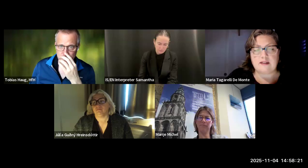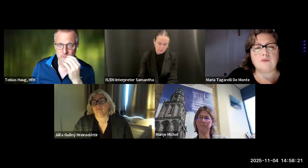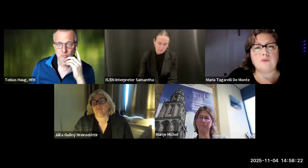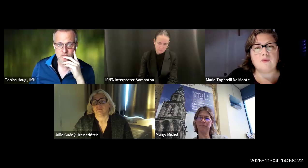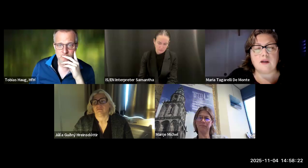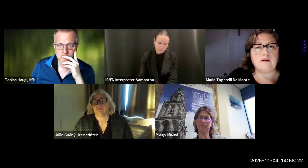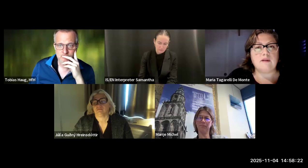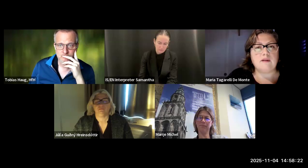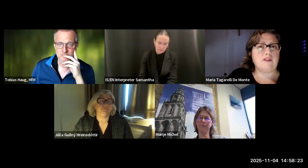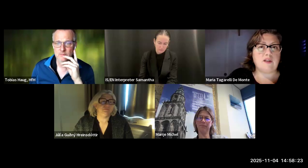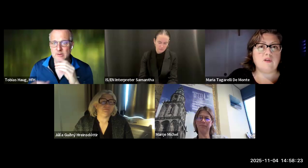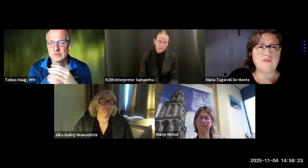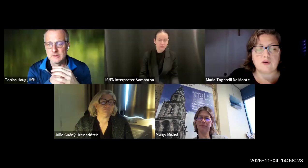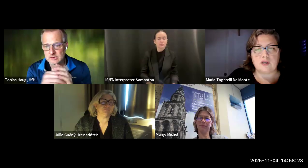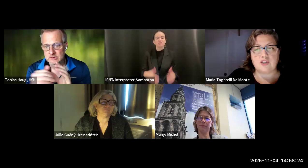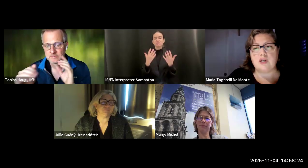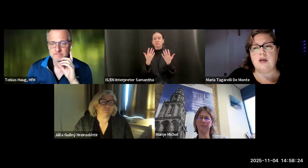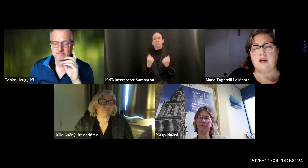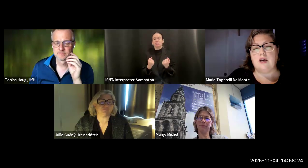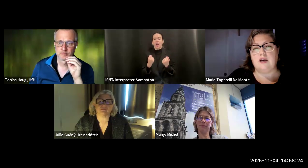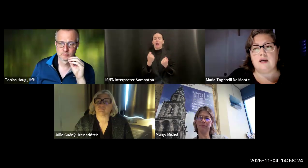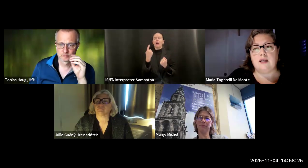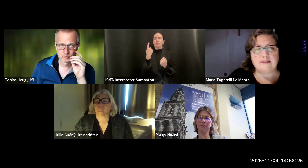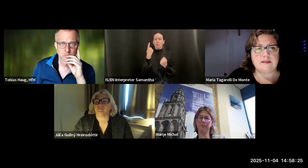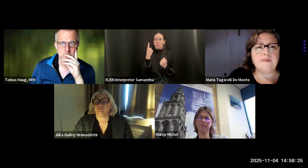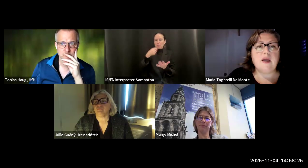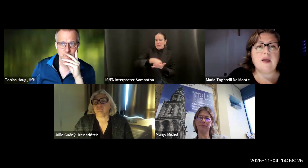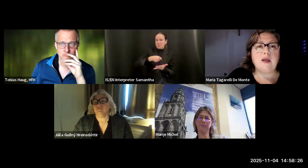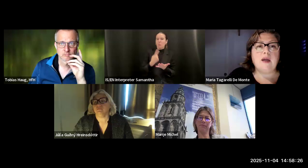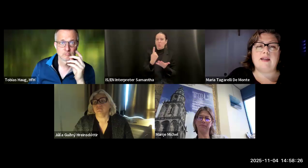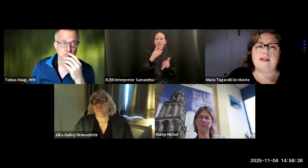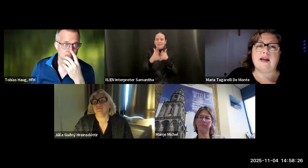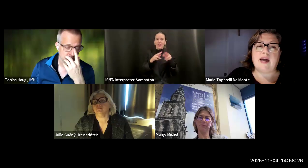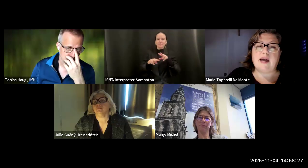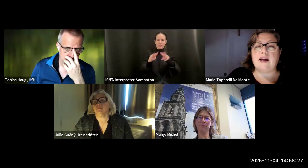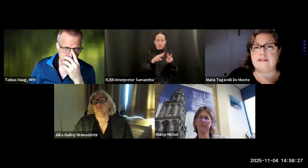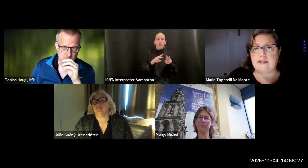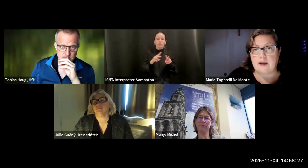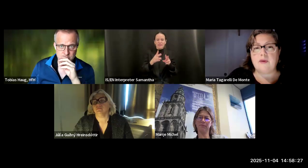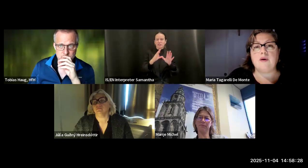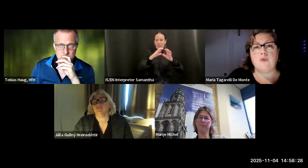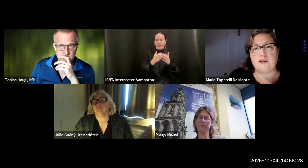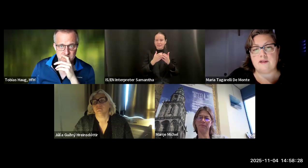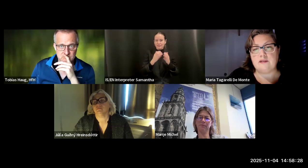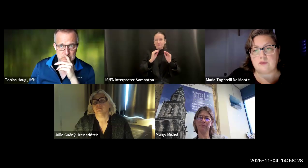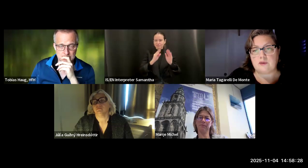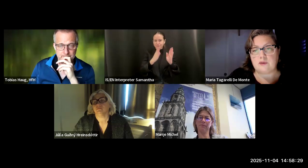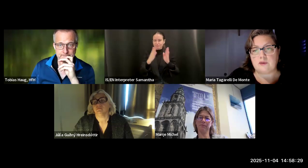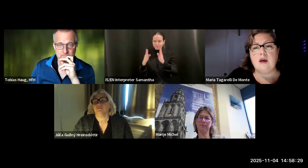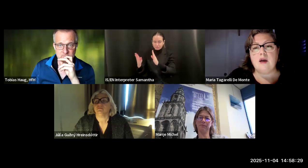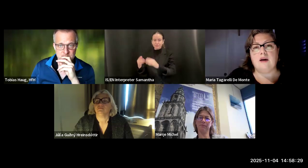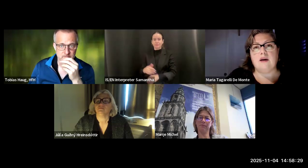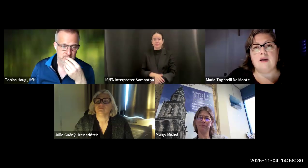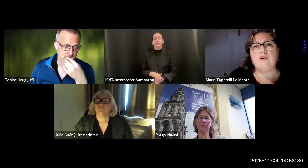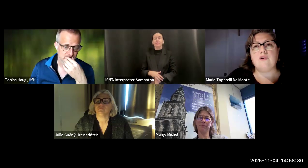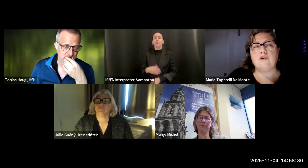have at least one sign video for each lesson, and I analyze them with the